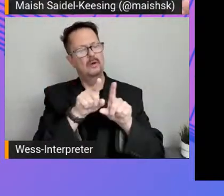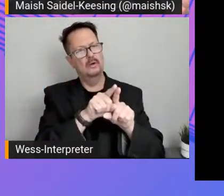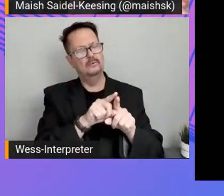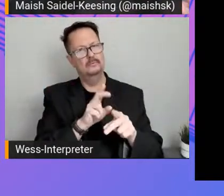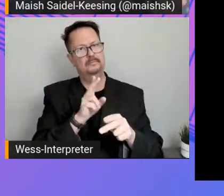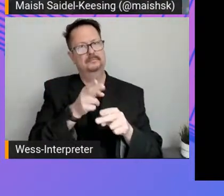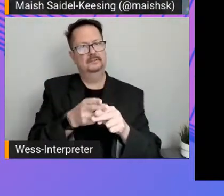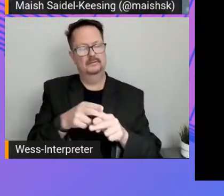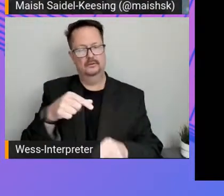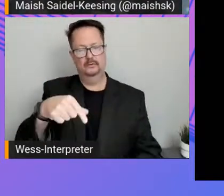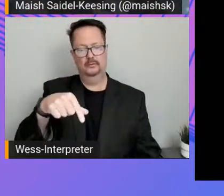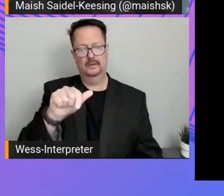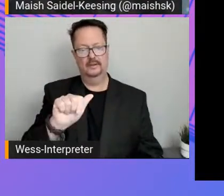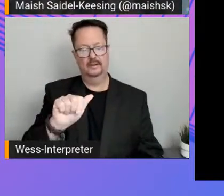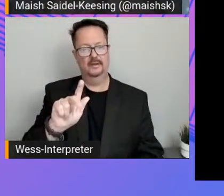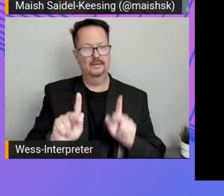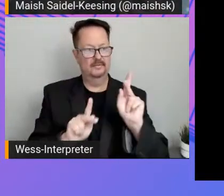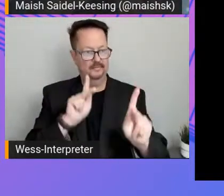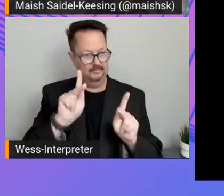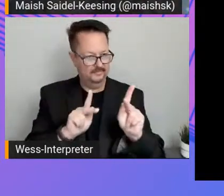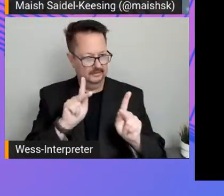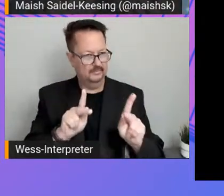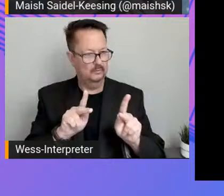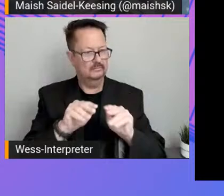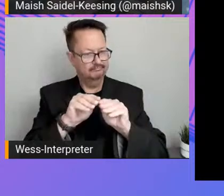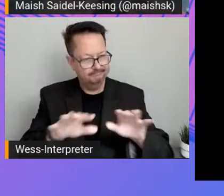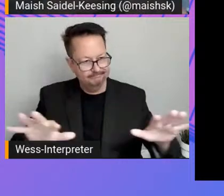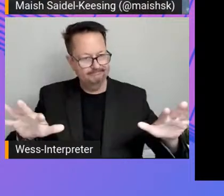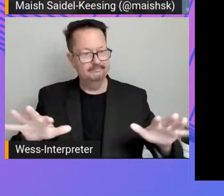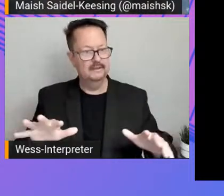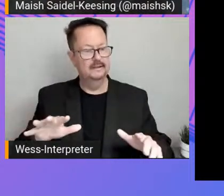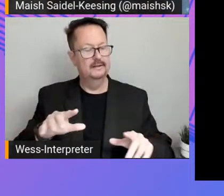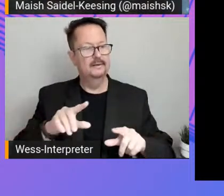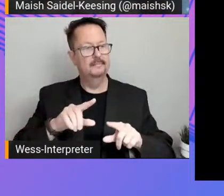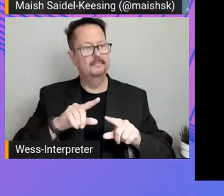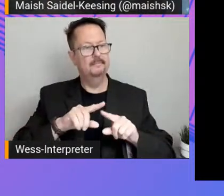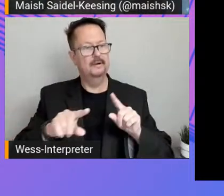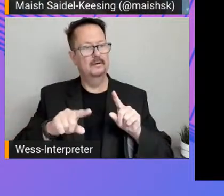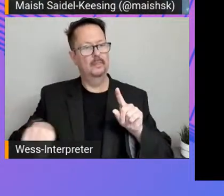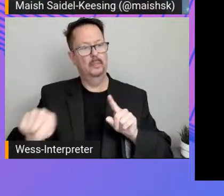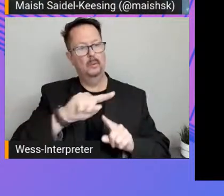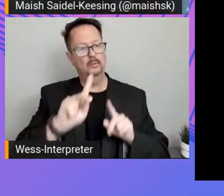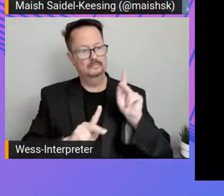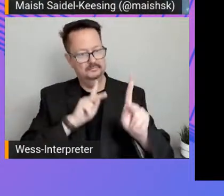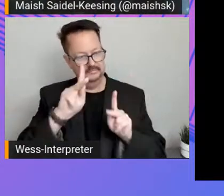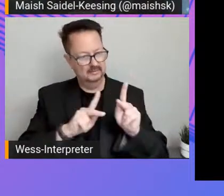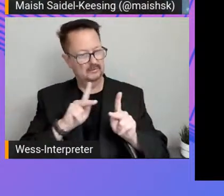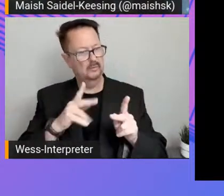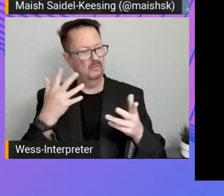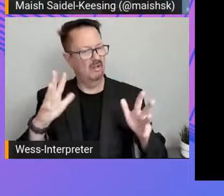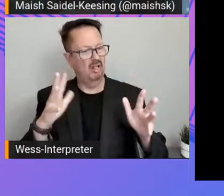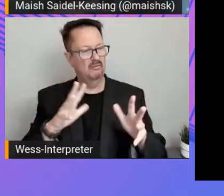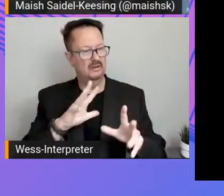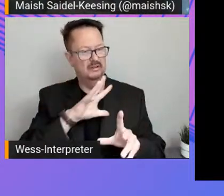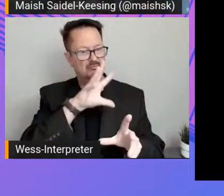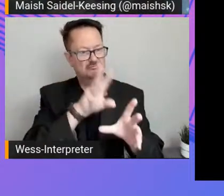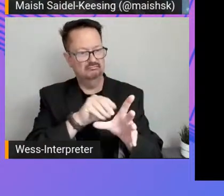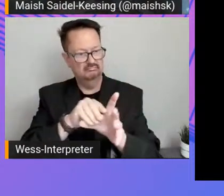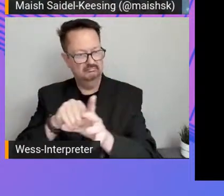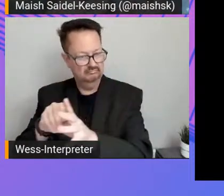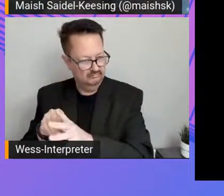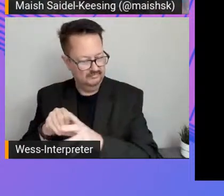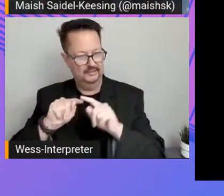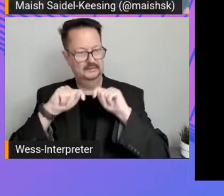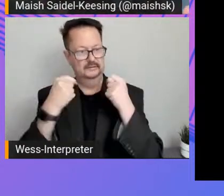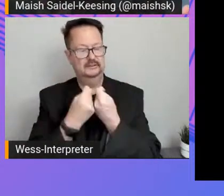of the QA people, which the team was disbanded, but those people they were embedded into these teams themselves, I assume? Yes. Which